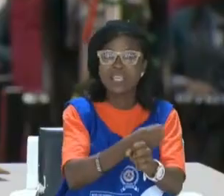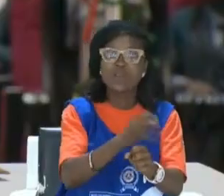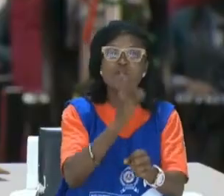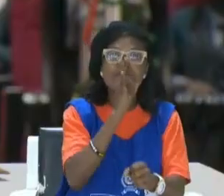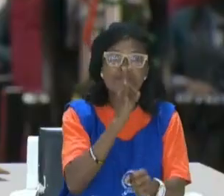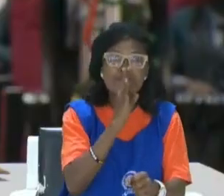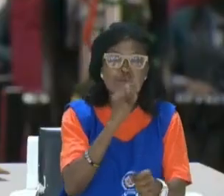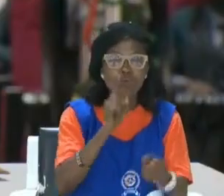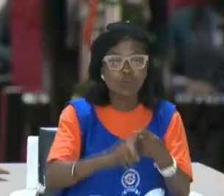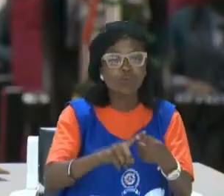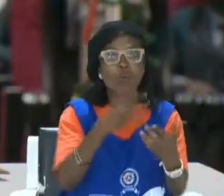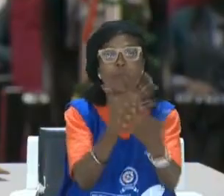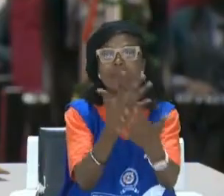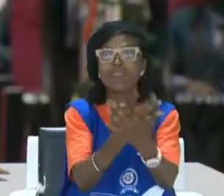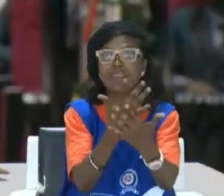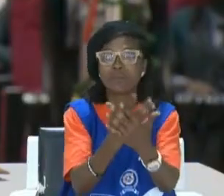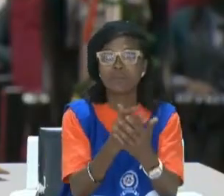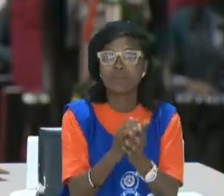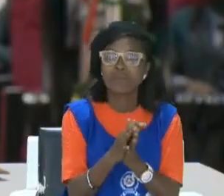to Kirikiri prison.